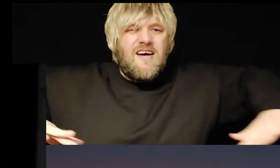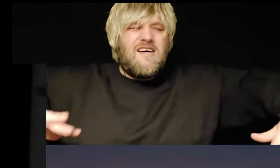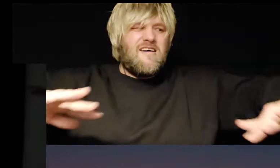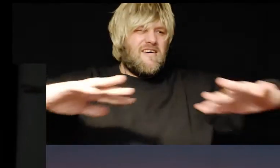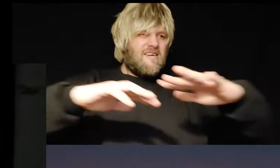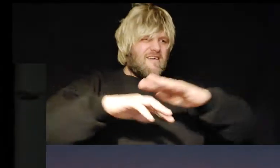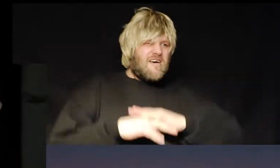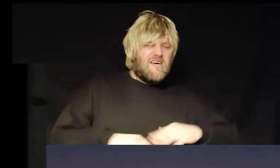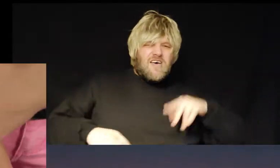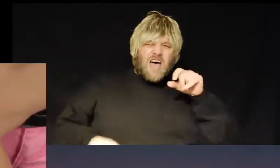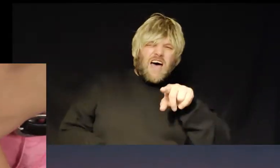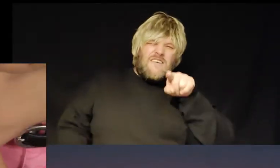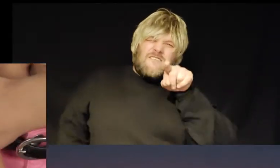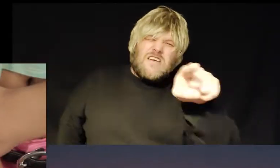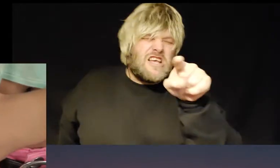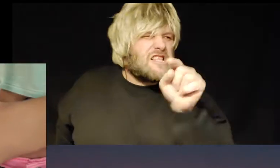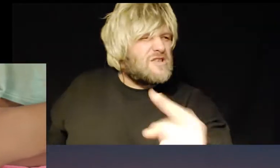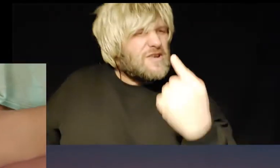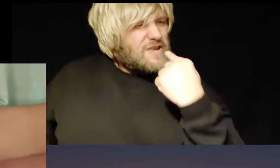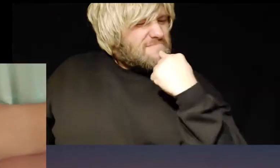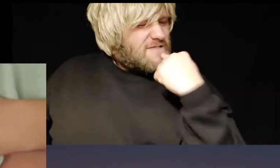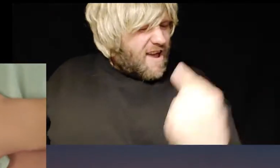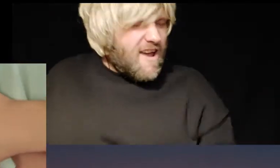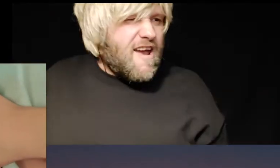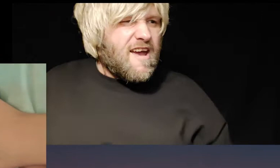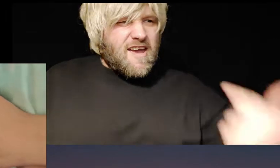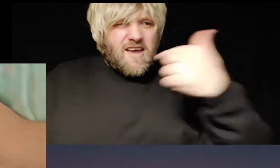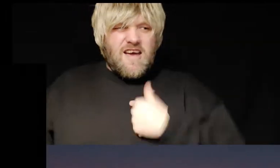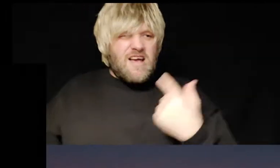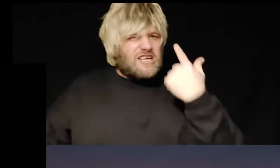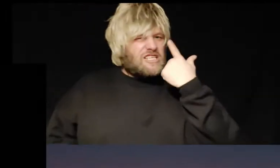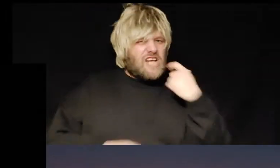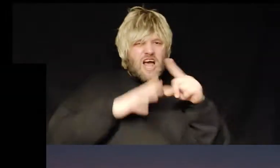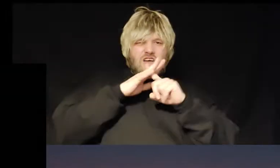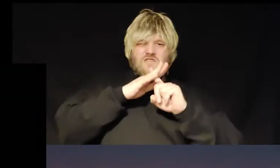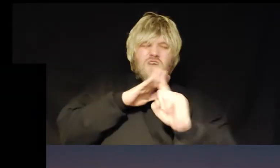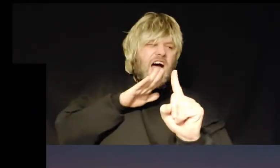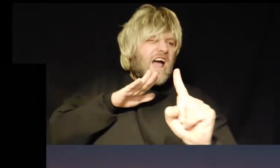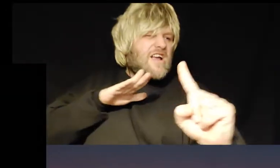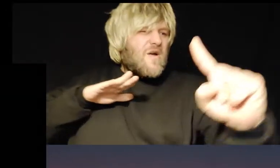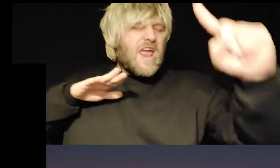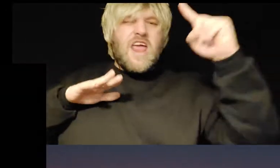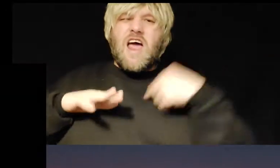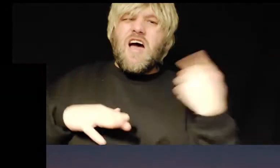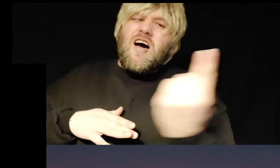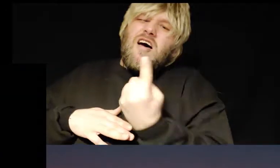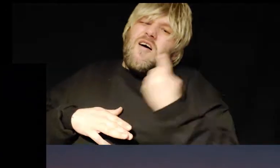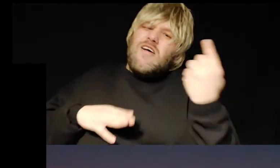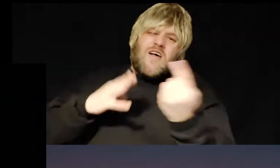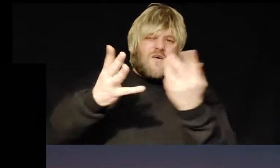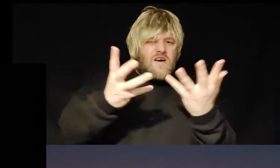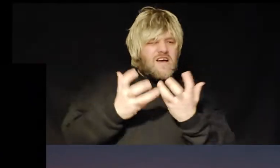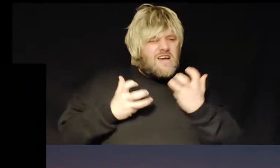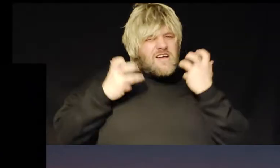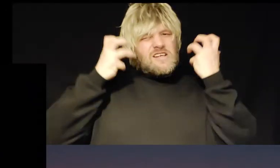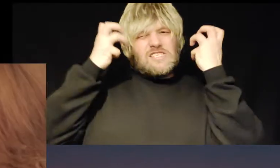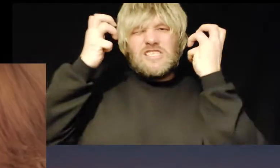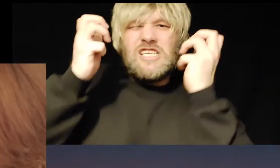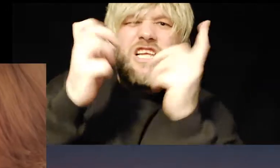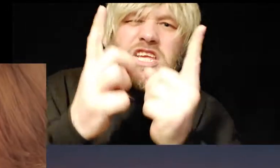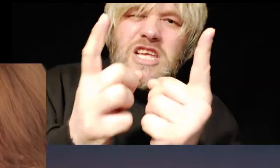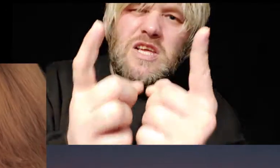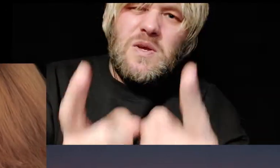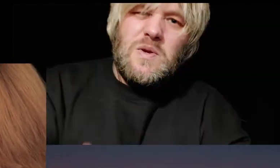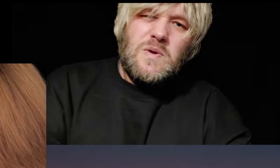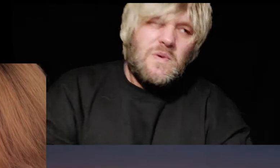the ground Don't you ever say, I just walked away, I will always